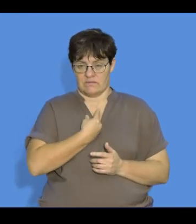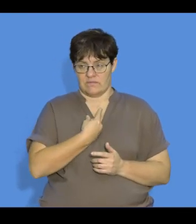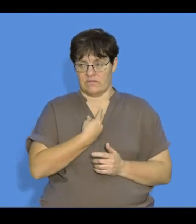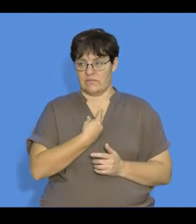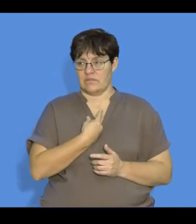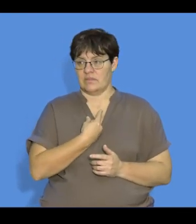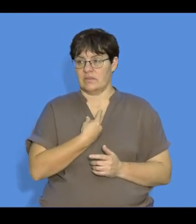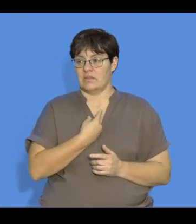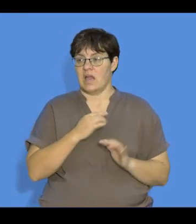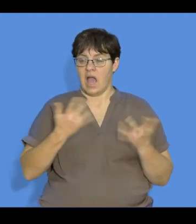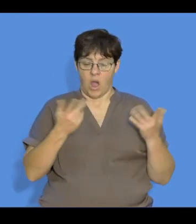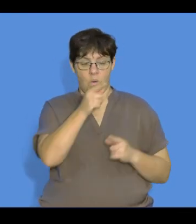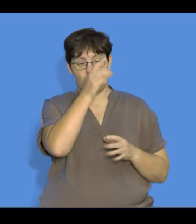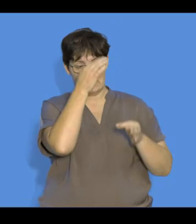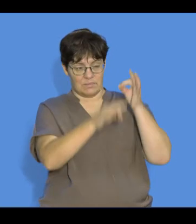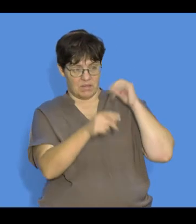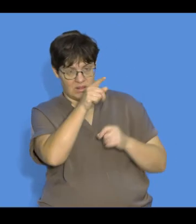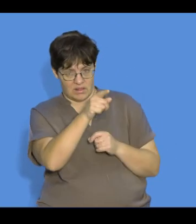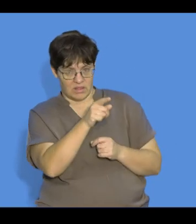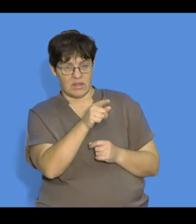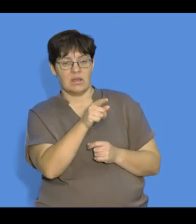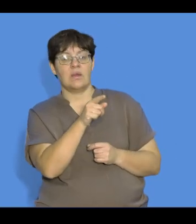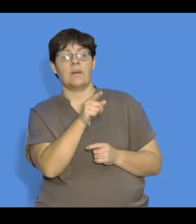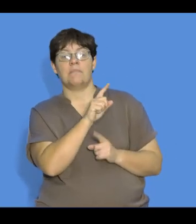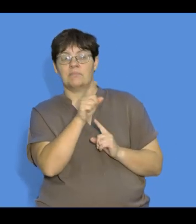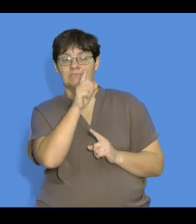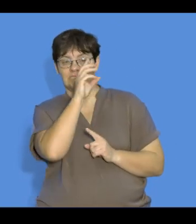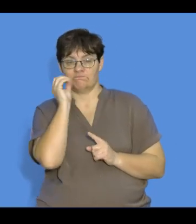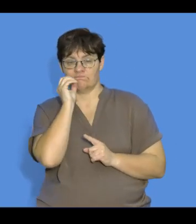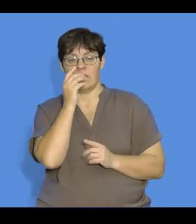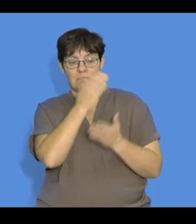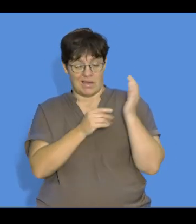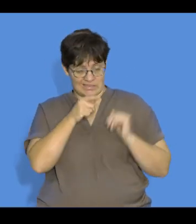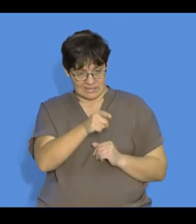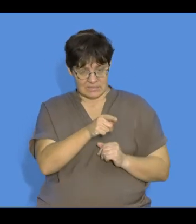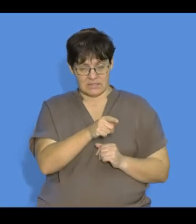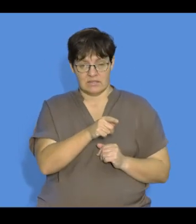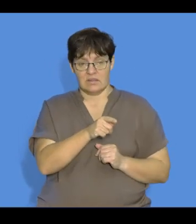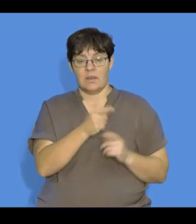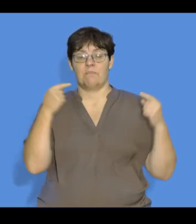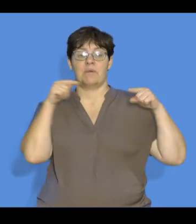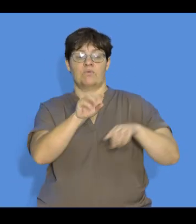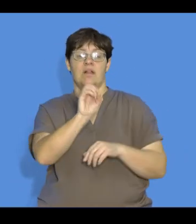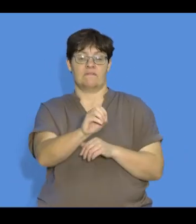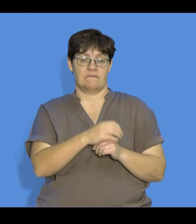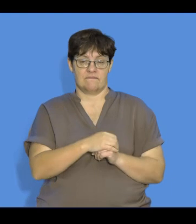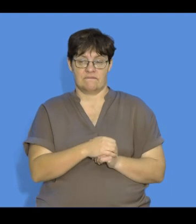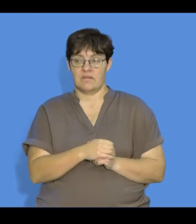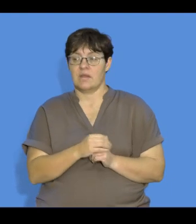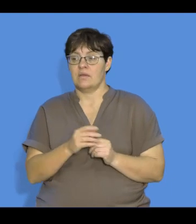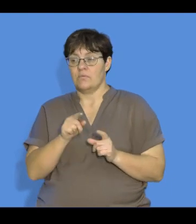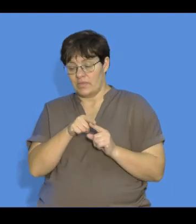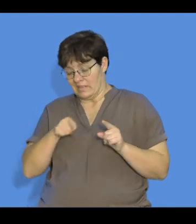asked ourselves, first of all, how do we simplify the circuit? We appreciated that part of the circuit is actually in